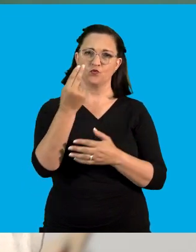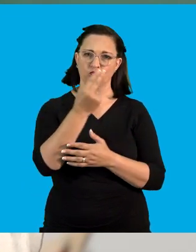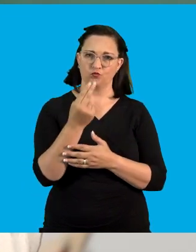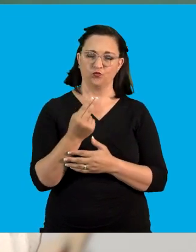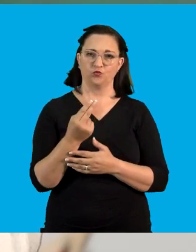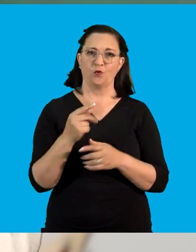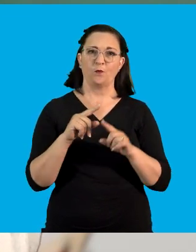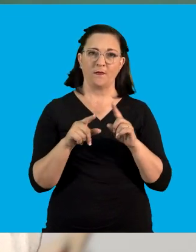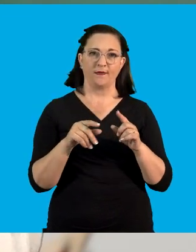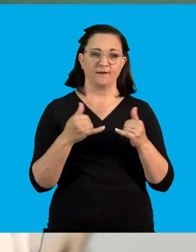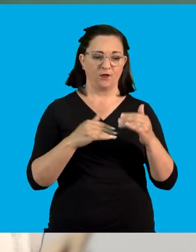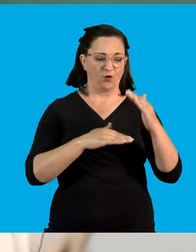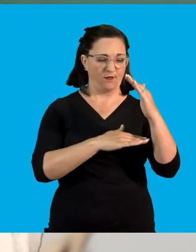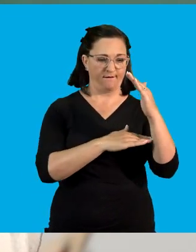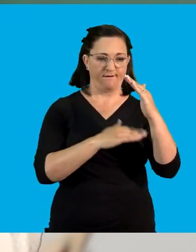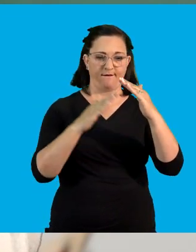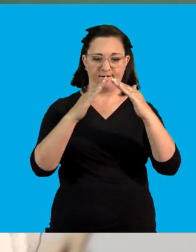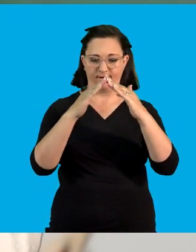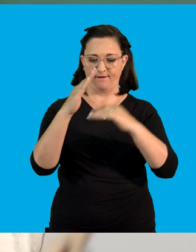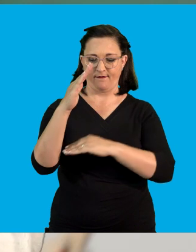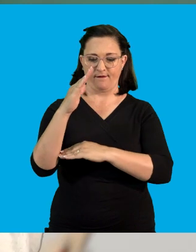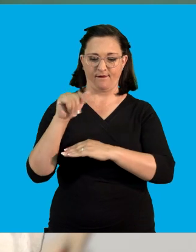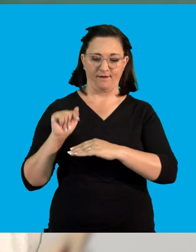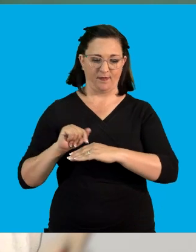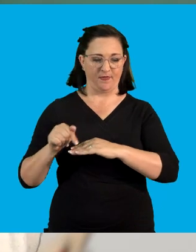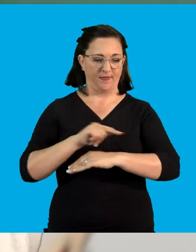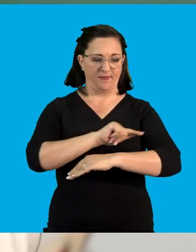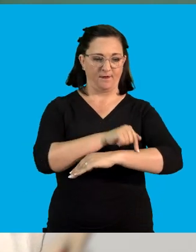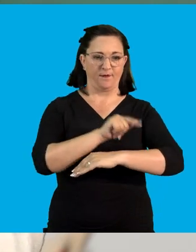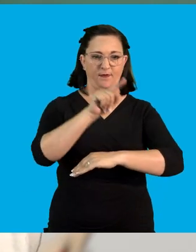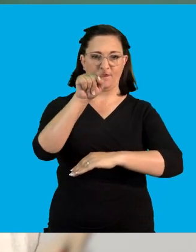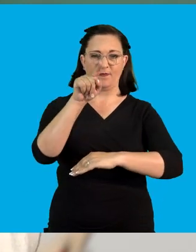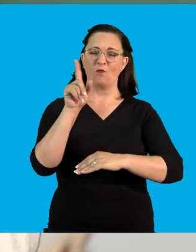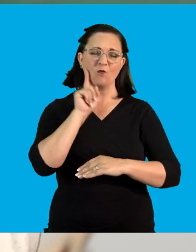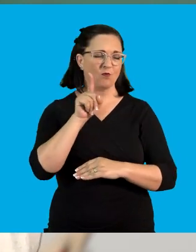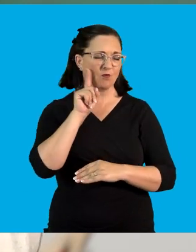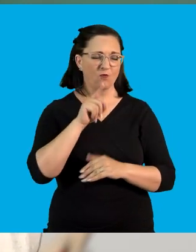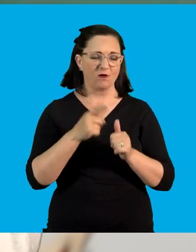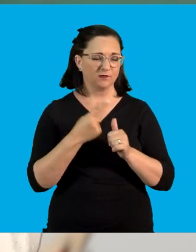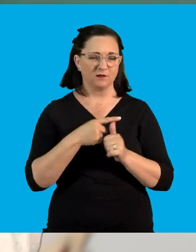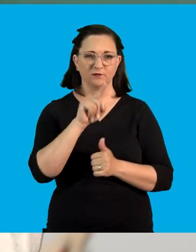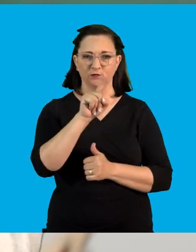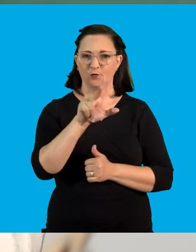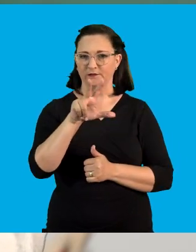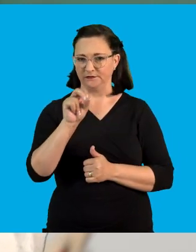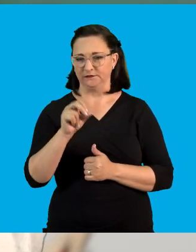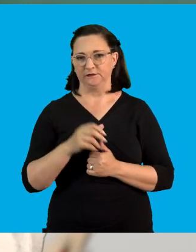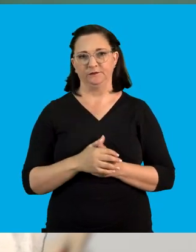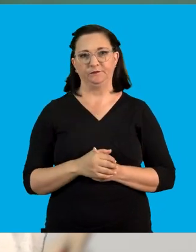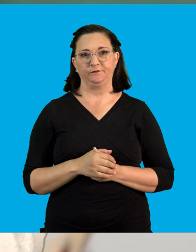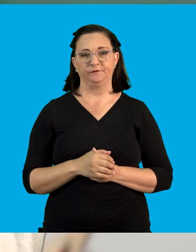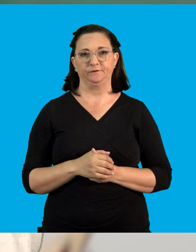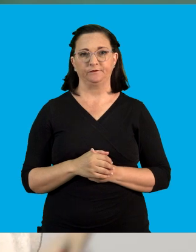long as you can measure all three angles, they should always give you 180 degrees. Let's move